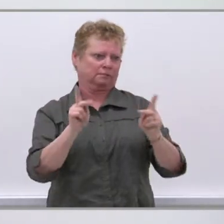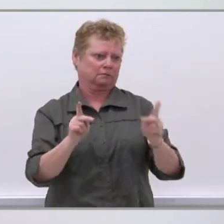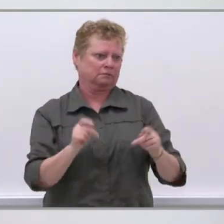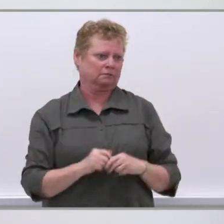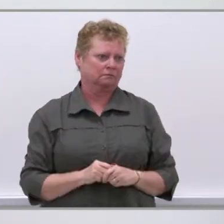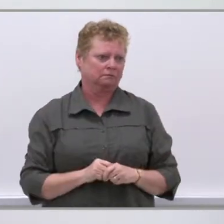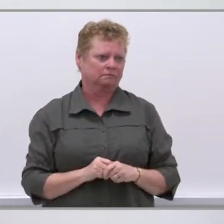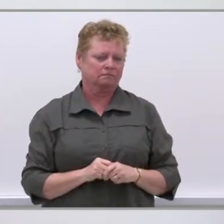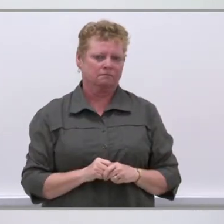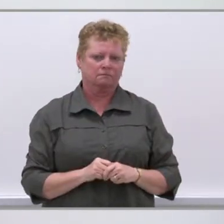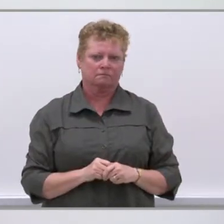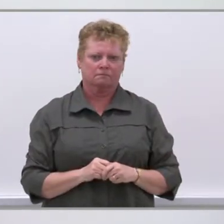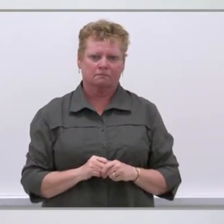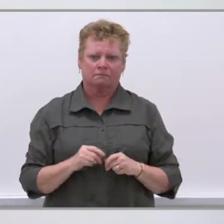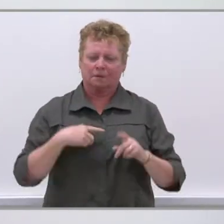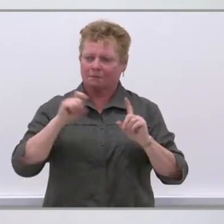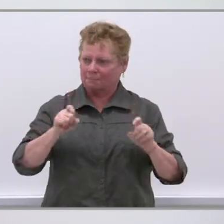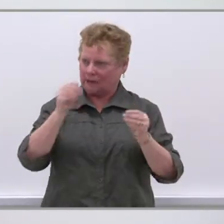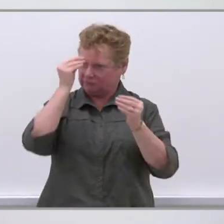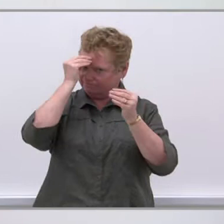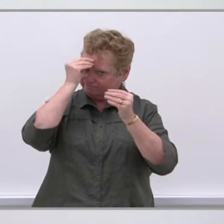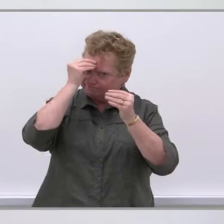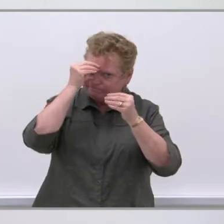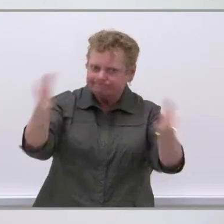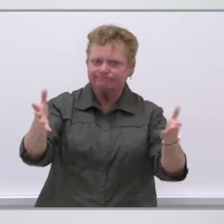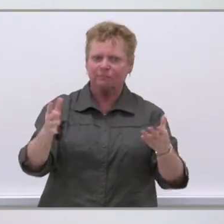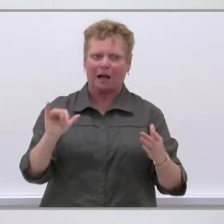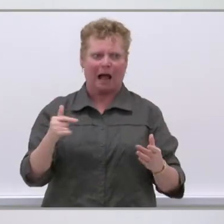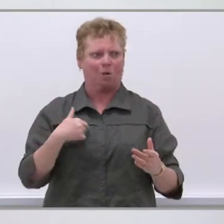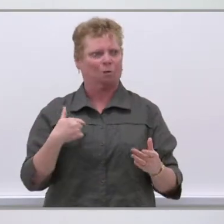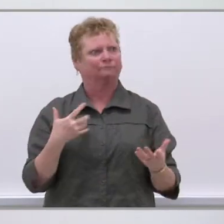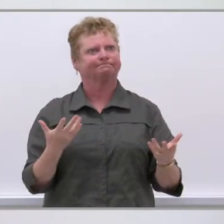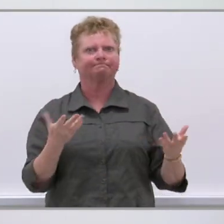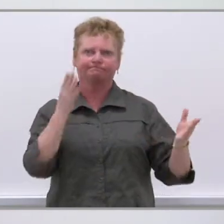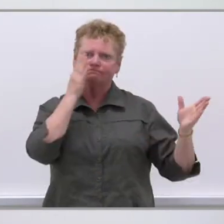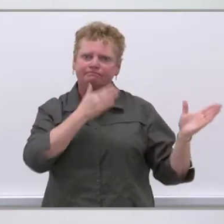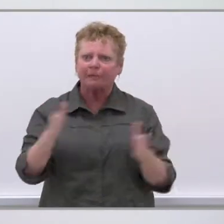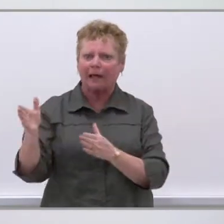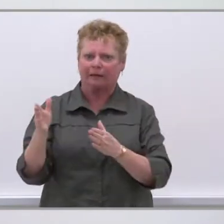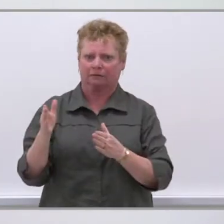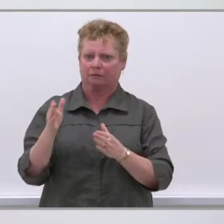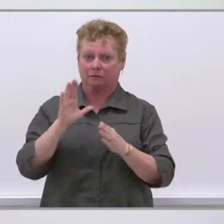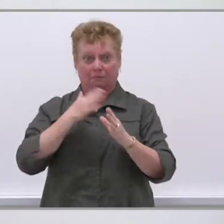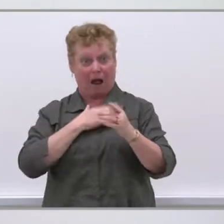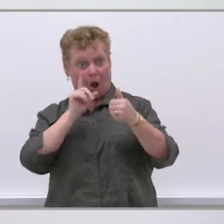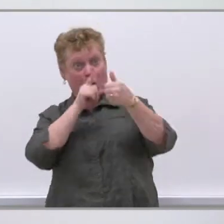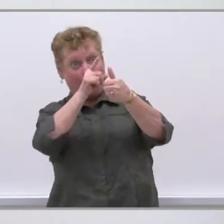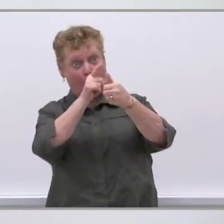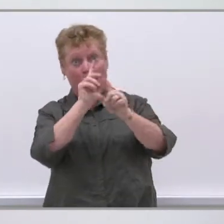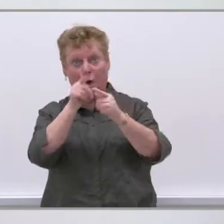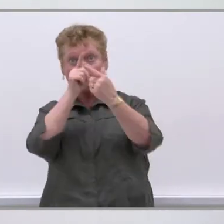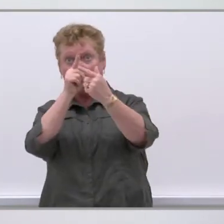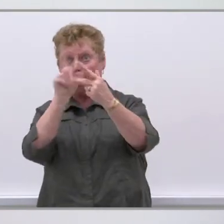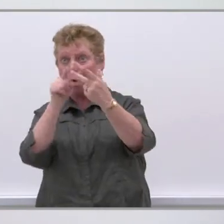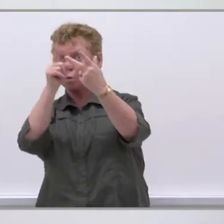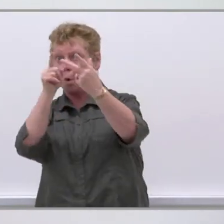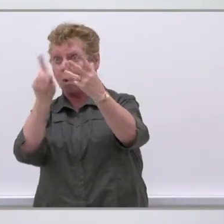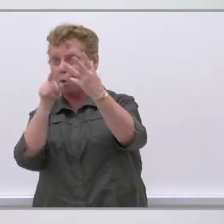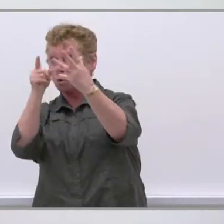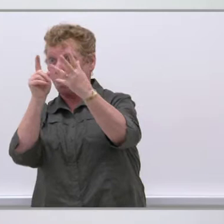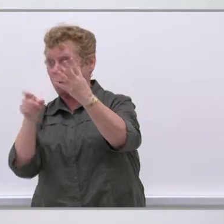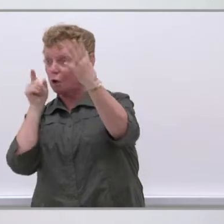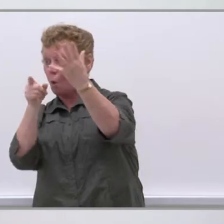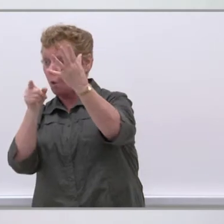We will have to clearly communicate how we plan to meet each goal of our new